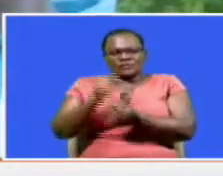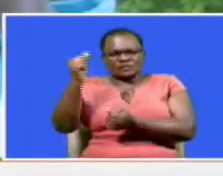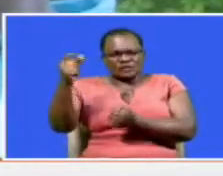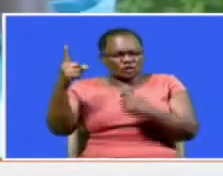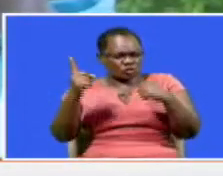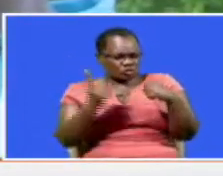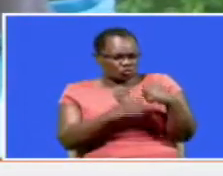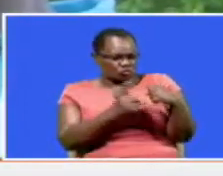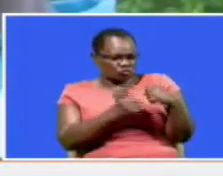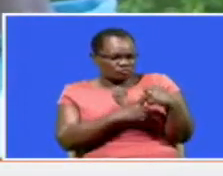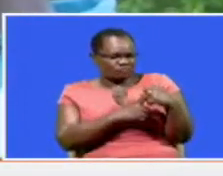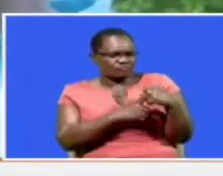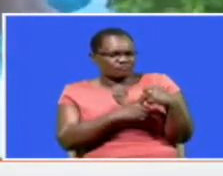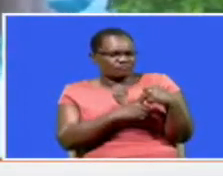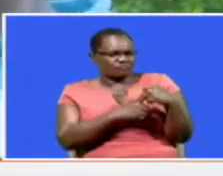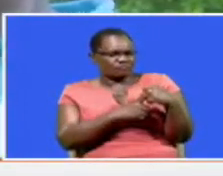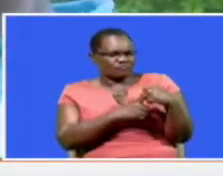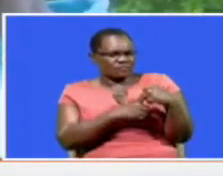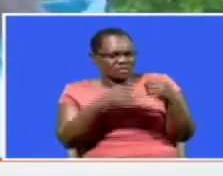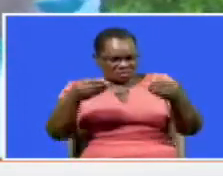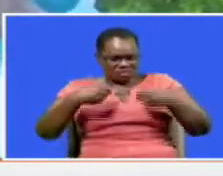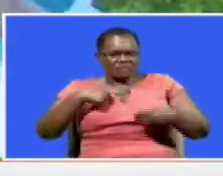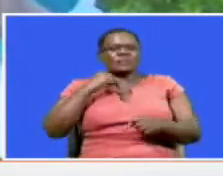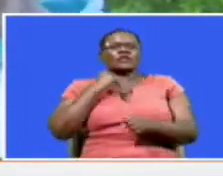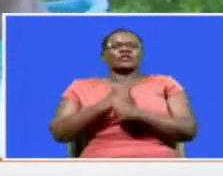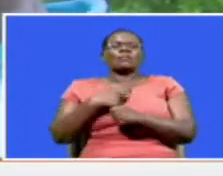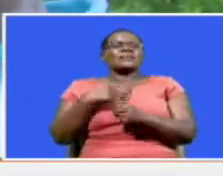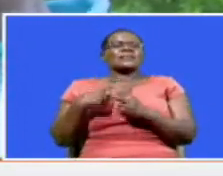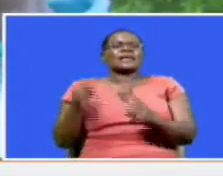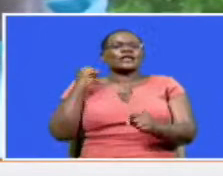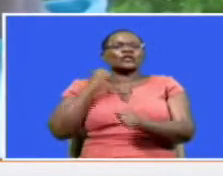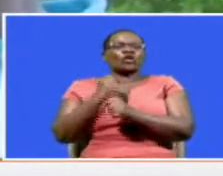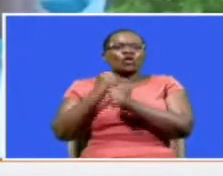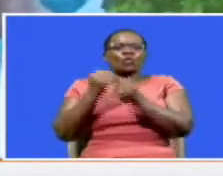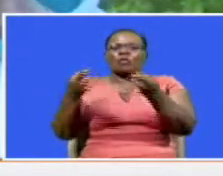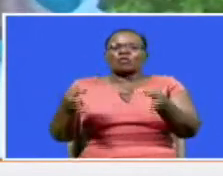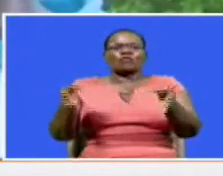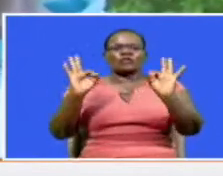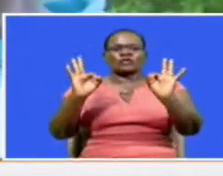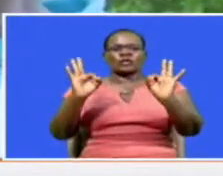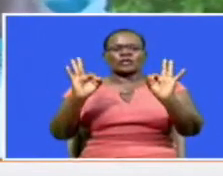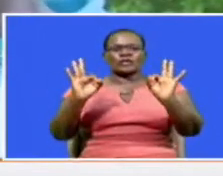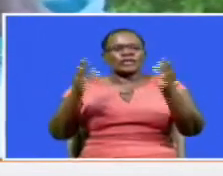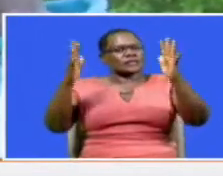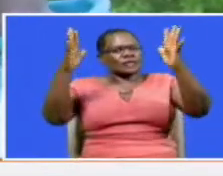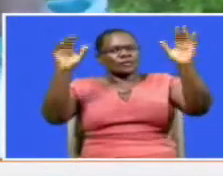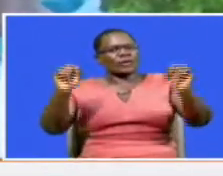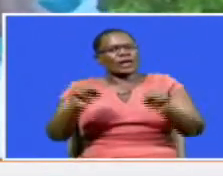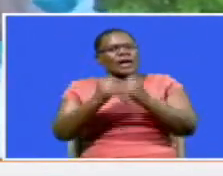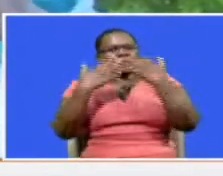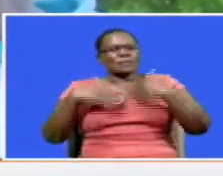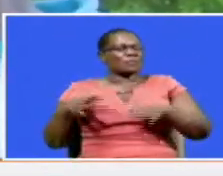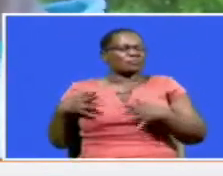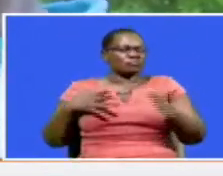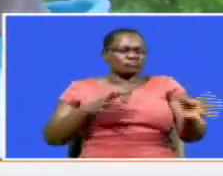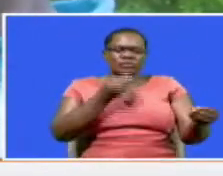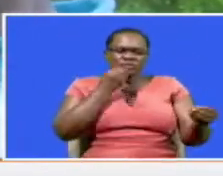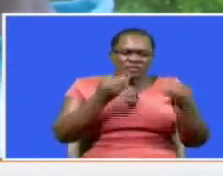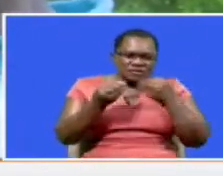June, nikapewa kazi, na nikaanza kazi rasmi. Nikakuwa inaugurated, watu wakukuja hapa